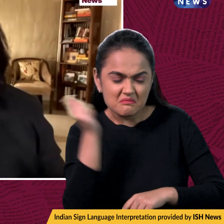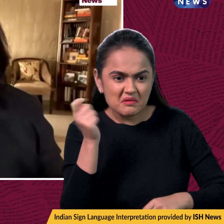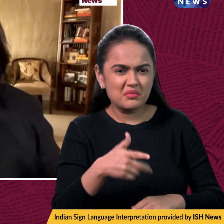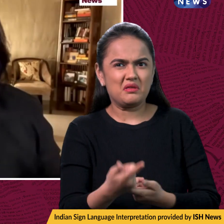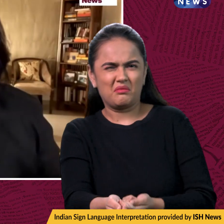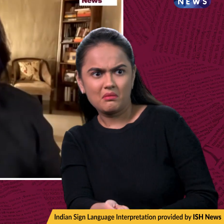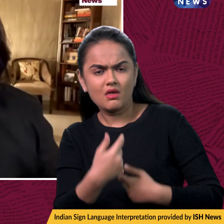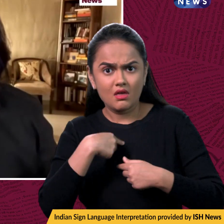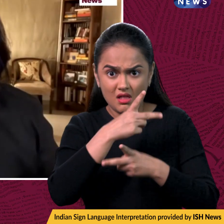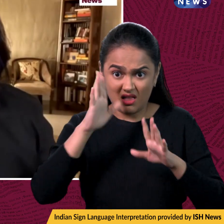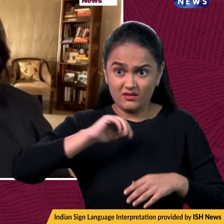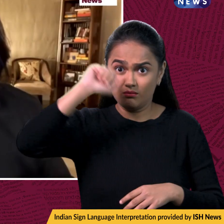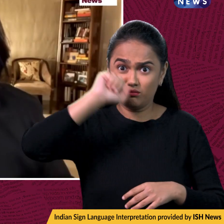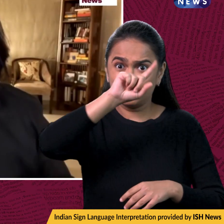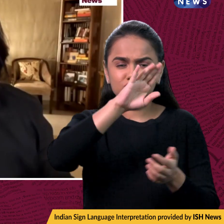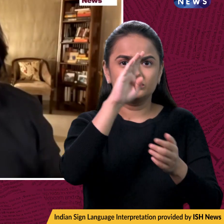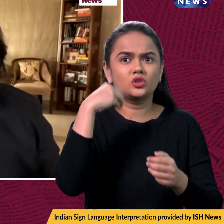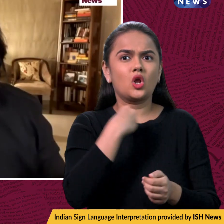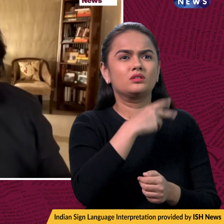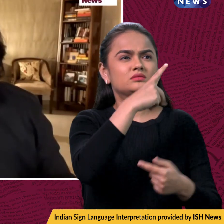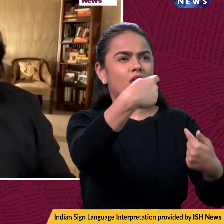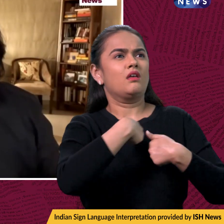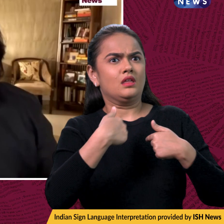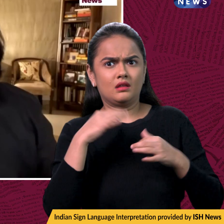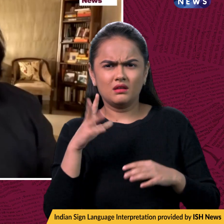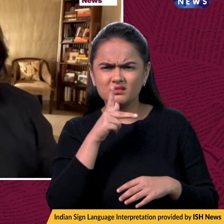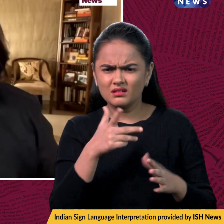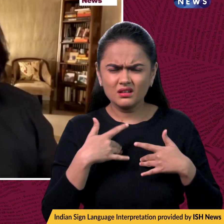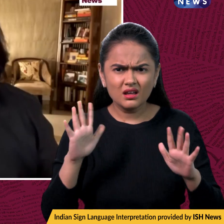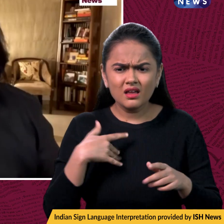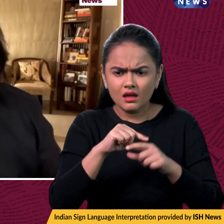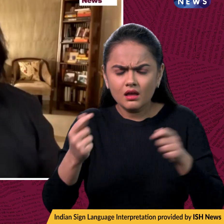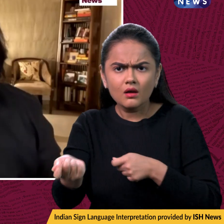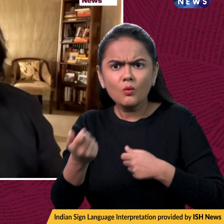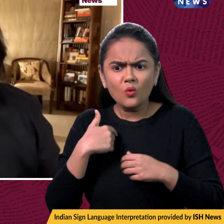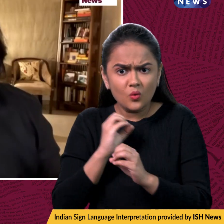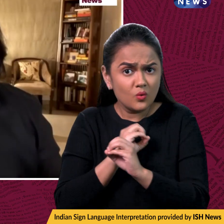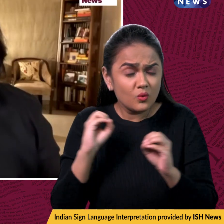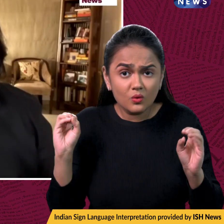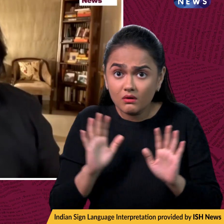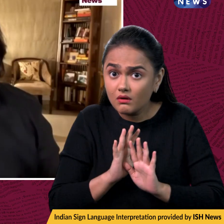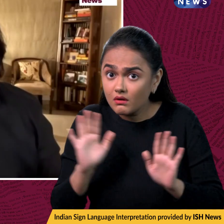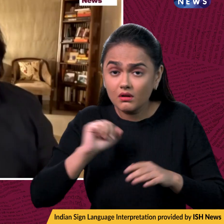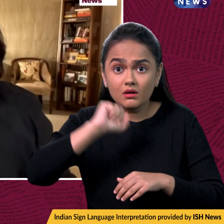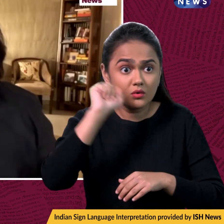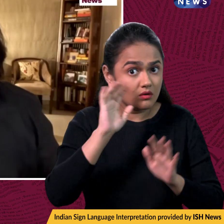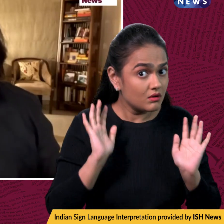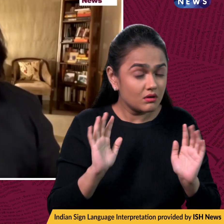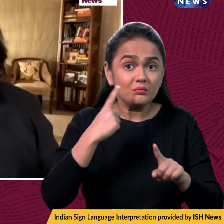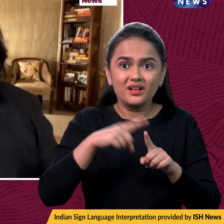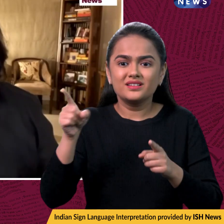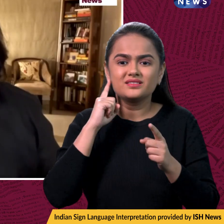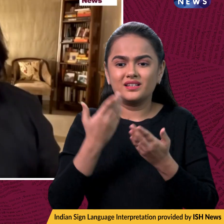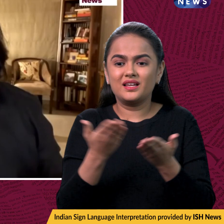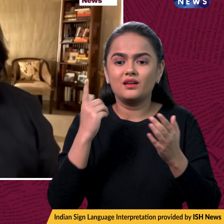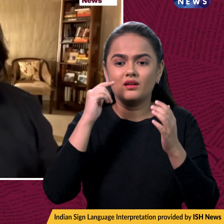brutality on resident doctors during the protest in the national capital. It said that there was no lathi charge on the protesters. In the press